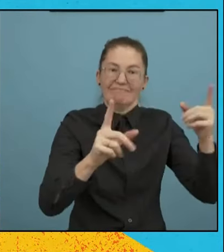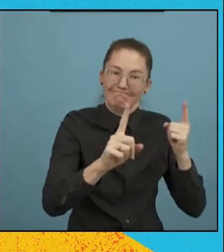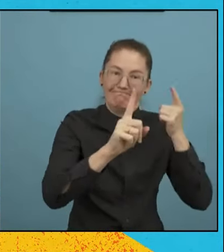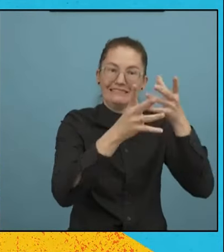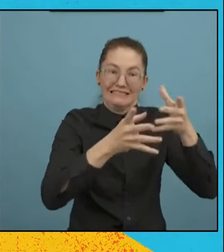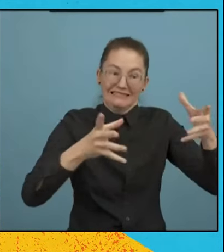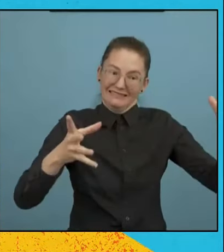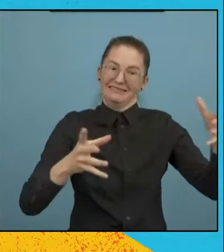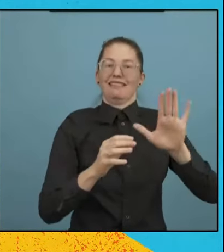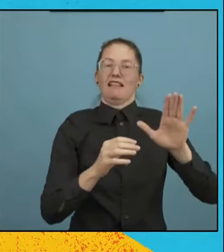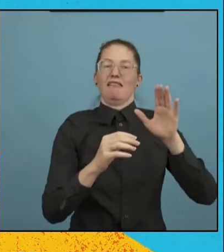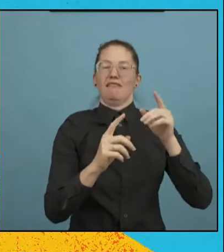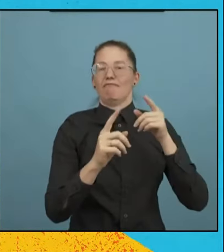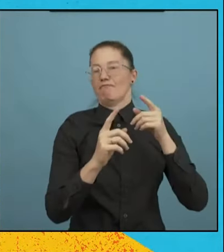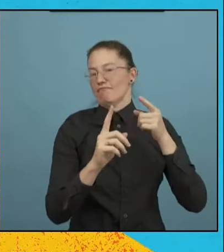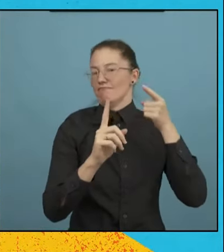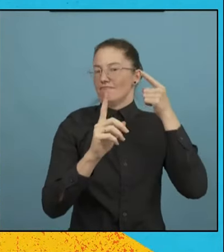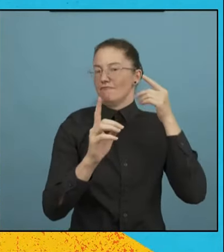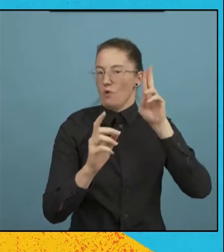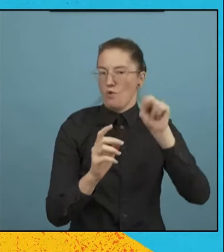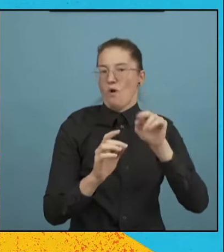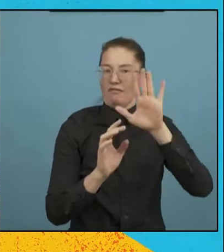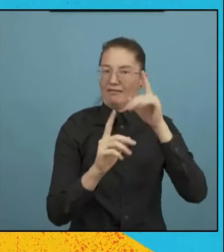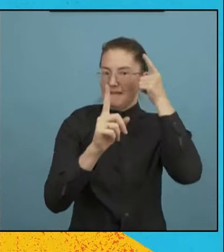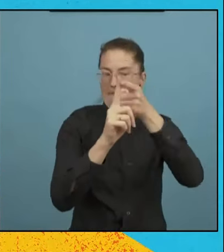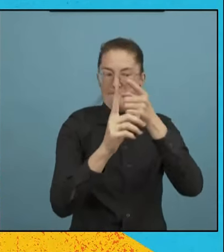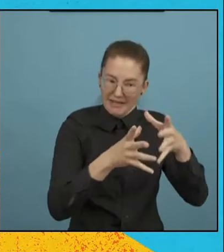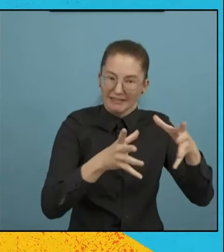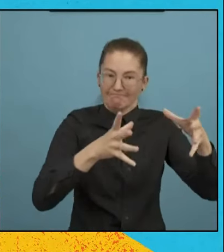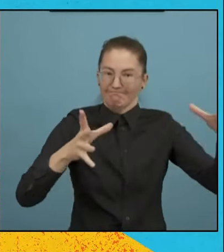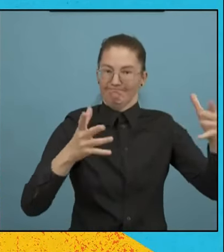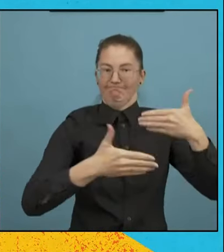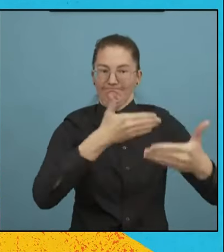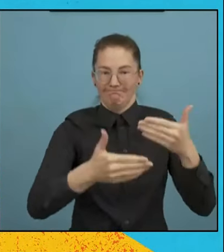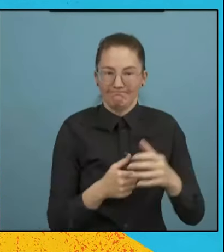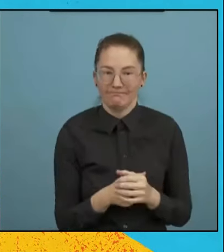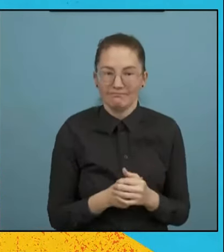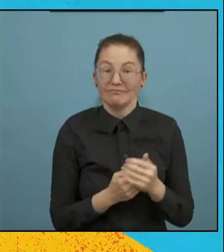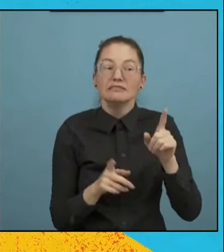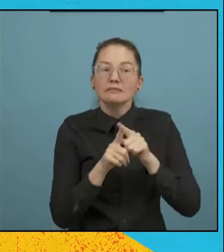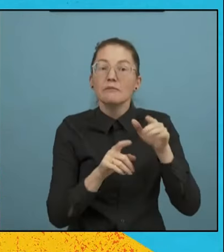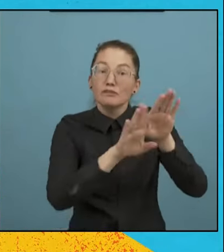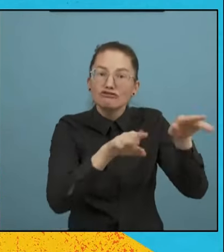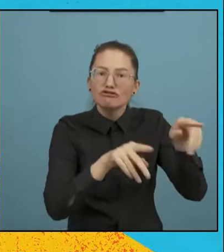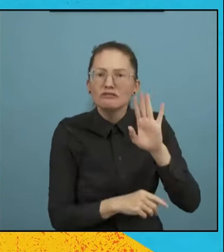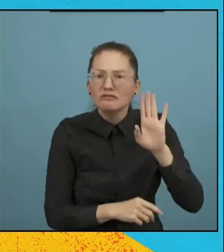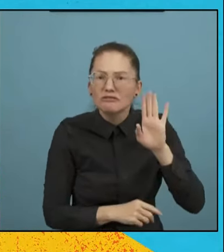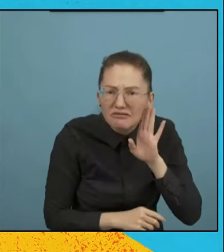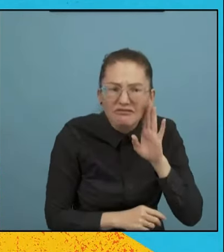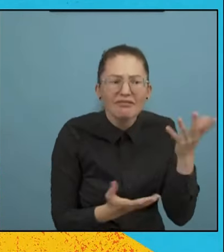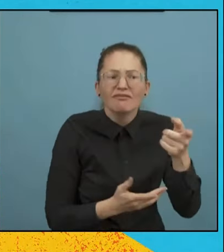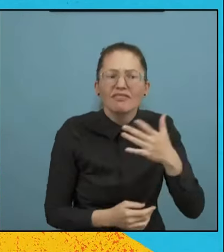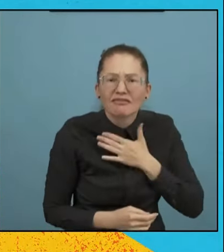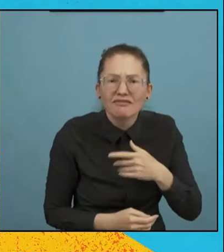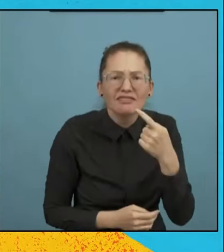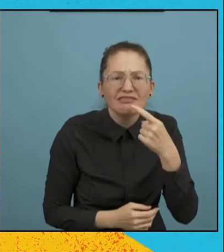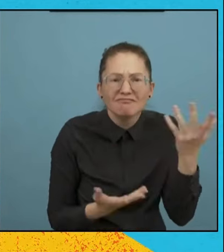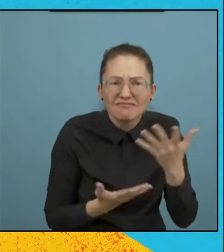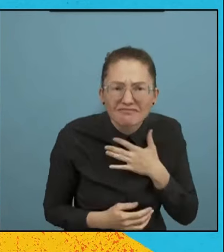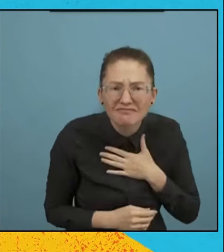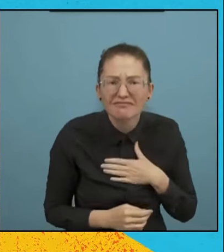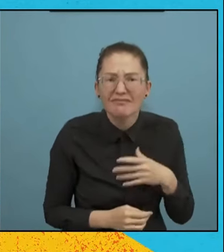UN. The ECOSOC Youth Forum, for example, is limited to youth engagement. However, there is no similar mechanism